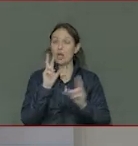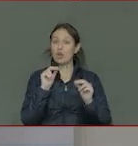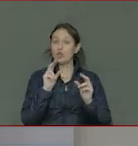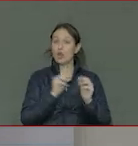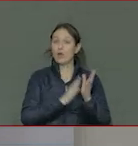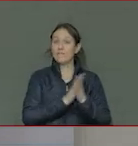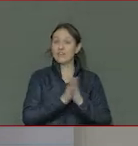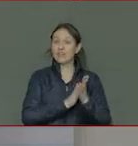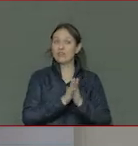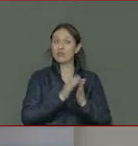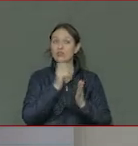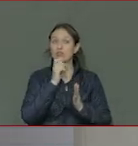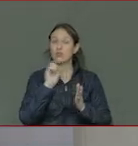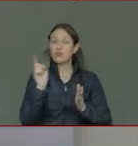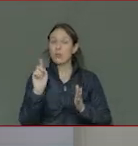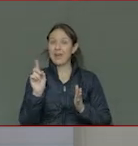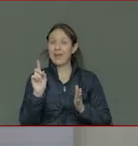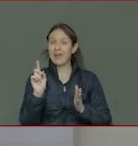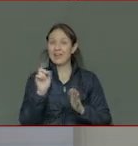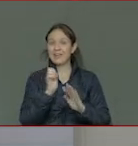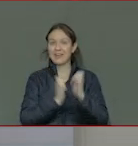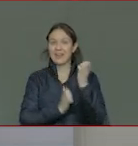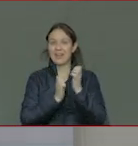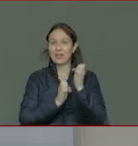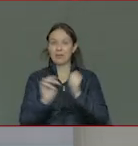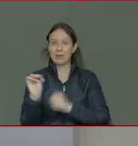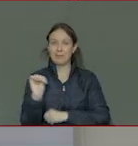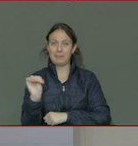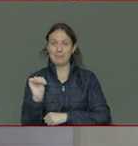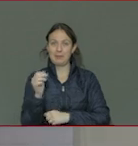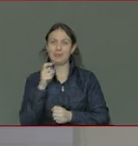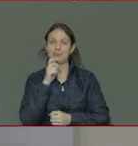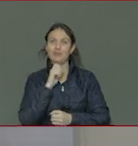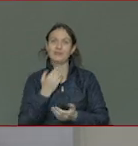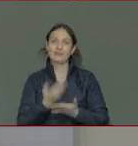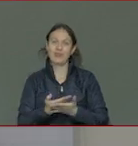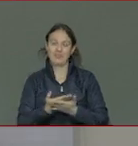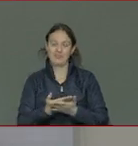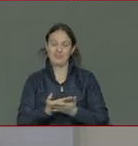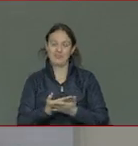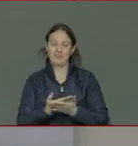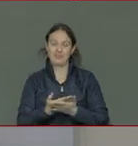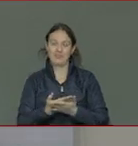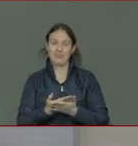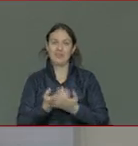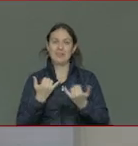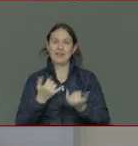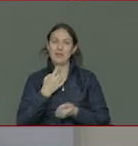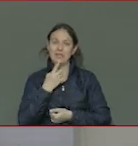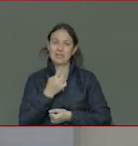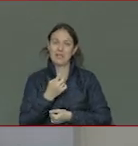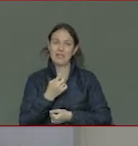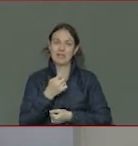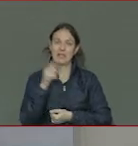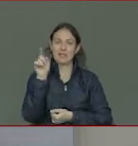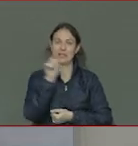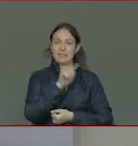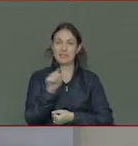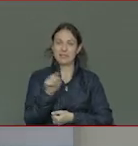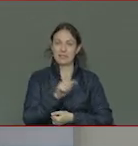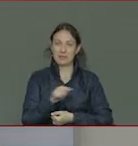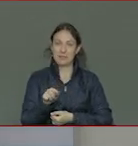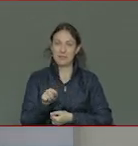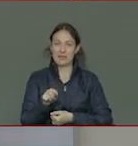I use mechanical energy. So I'm going to say sigma. And please, when